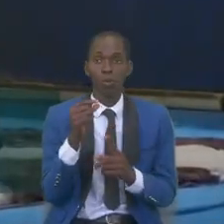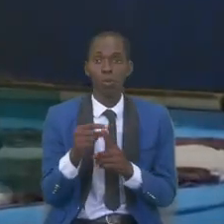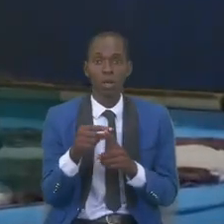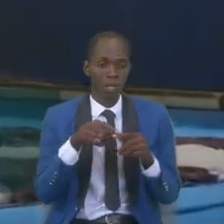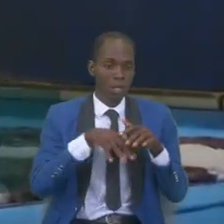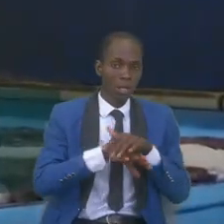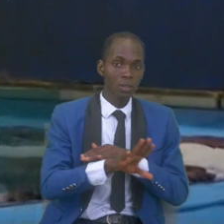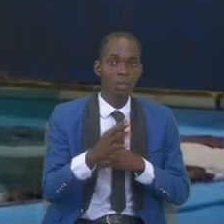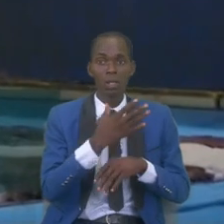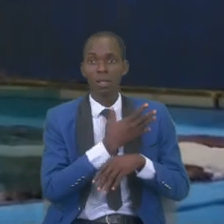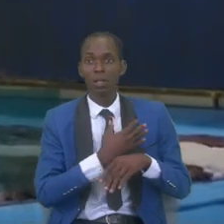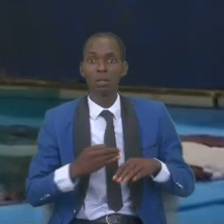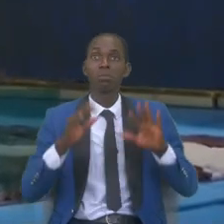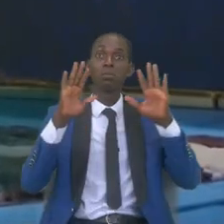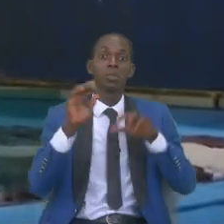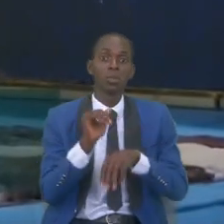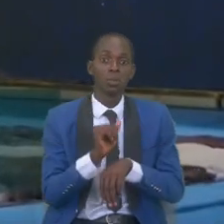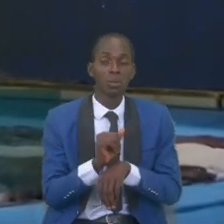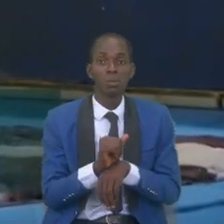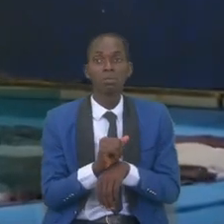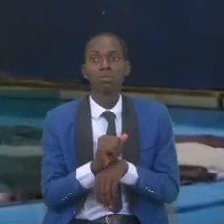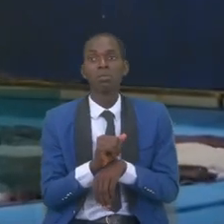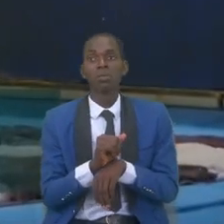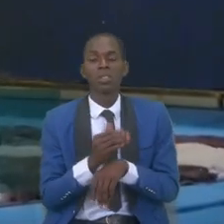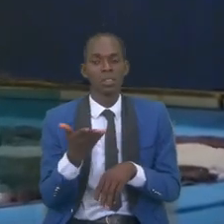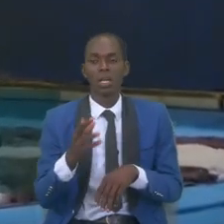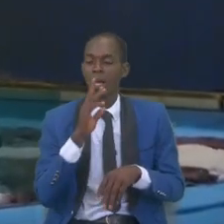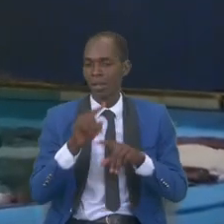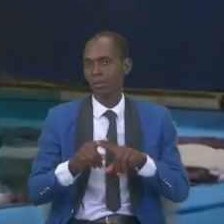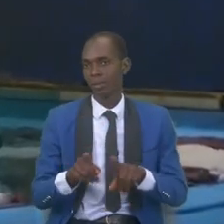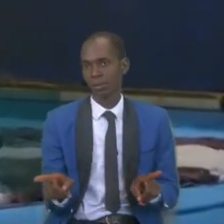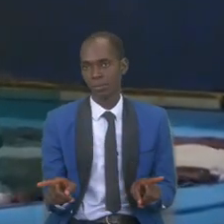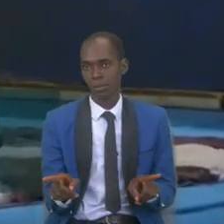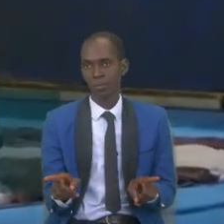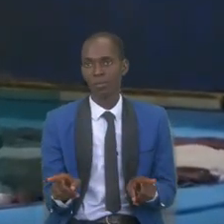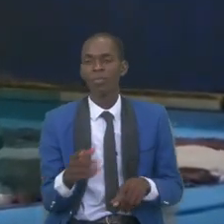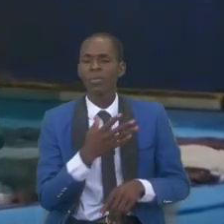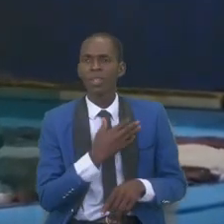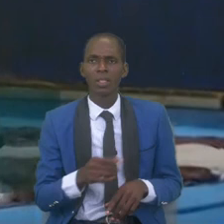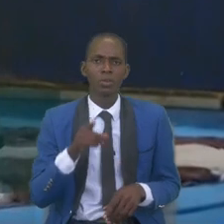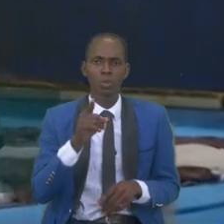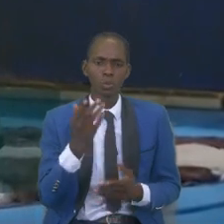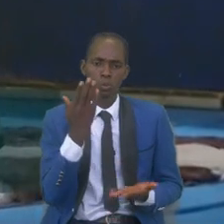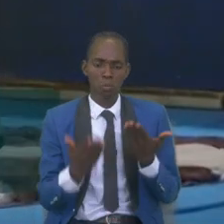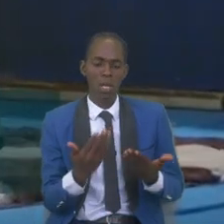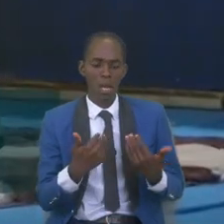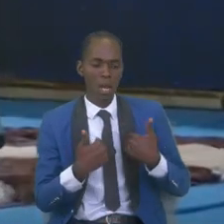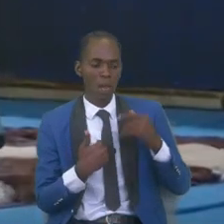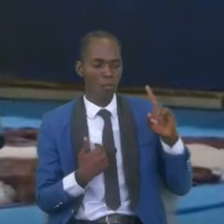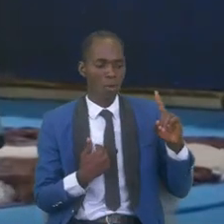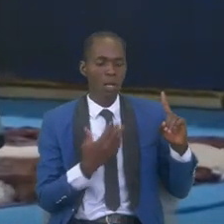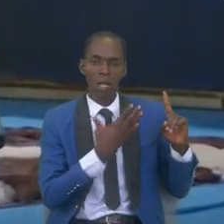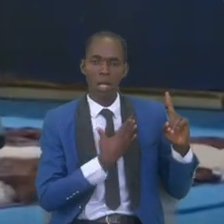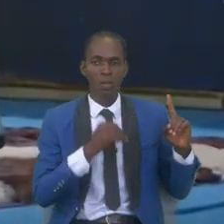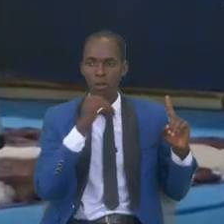and exploits, they are different. And You may have one and not have the